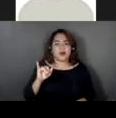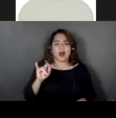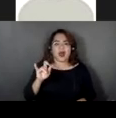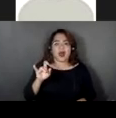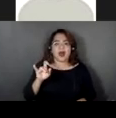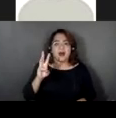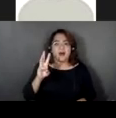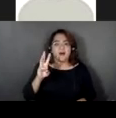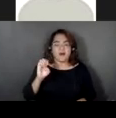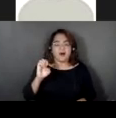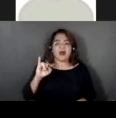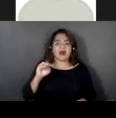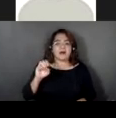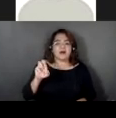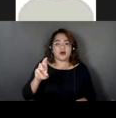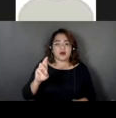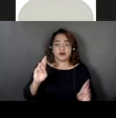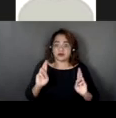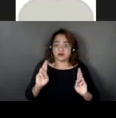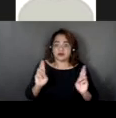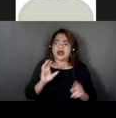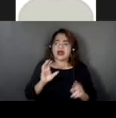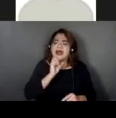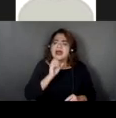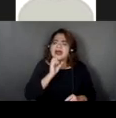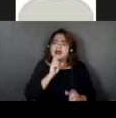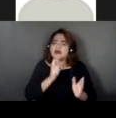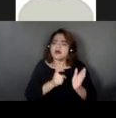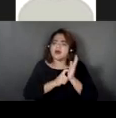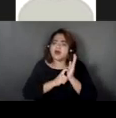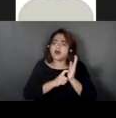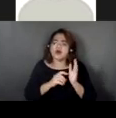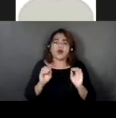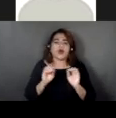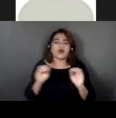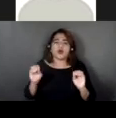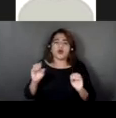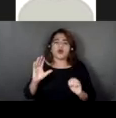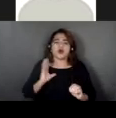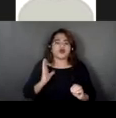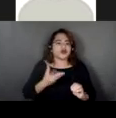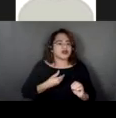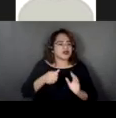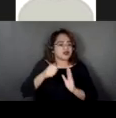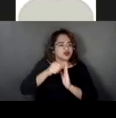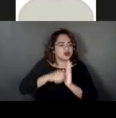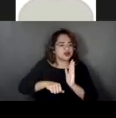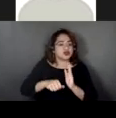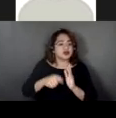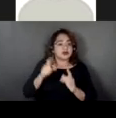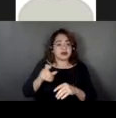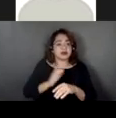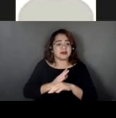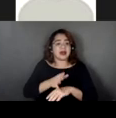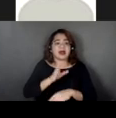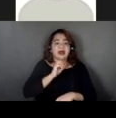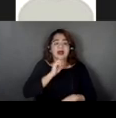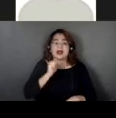has specific age requirements, such as no transgender surgery covered until after age